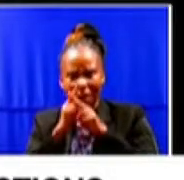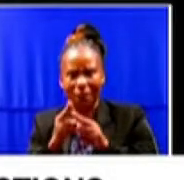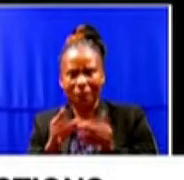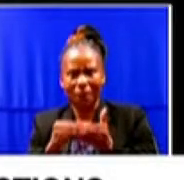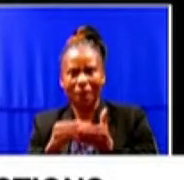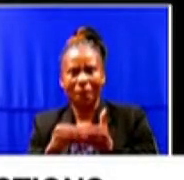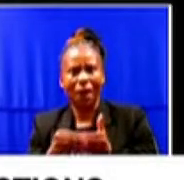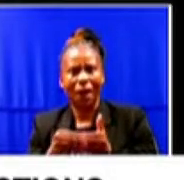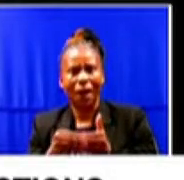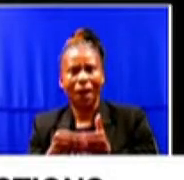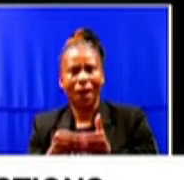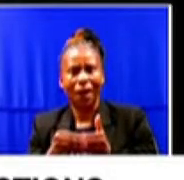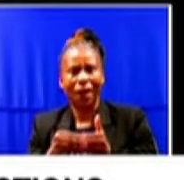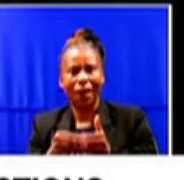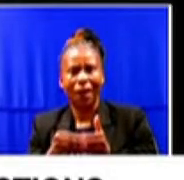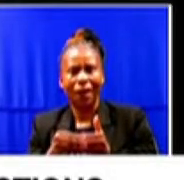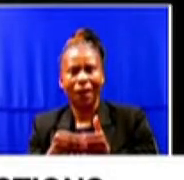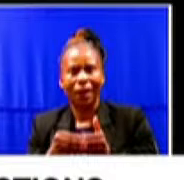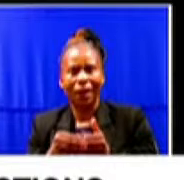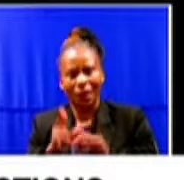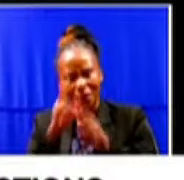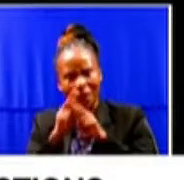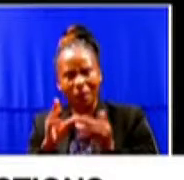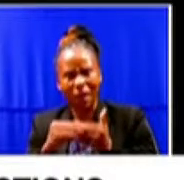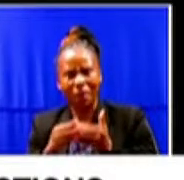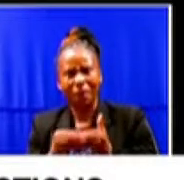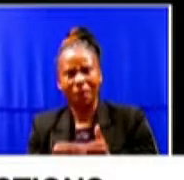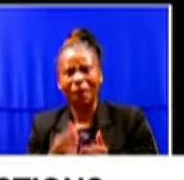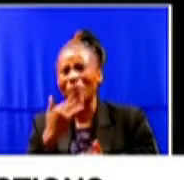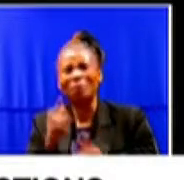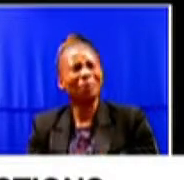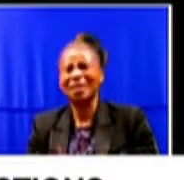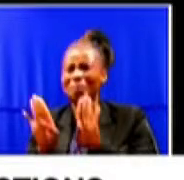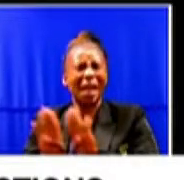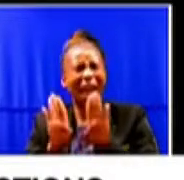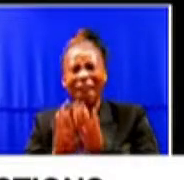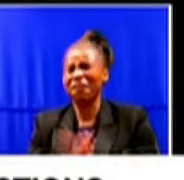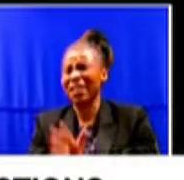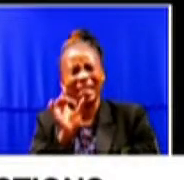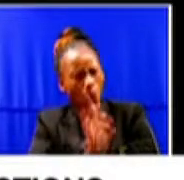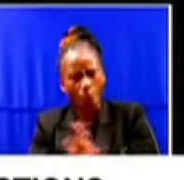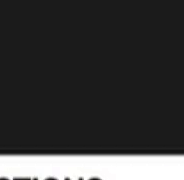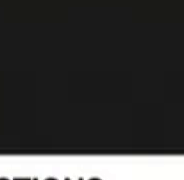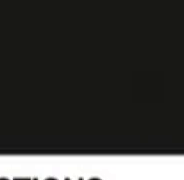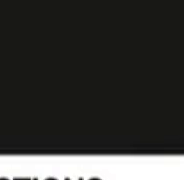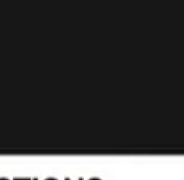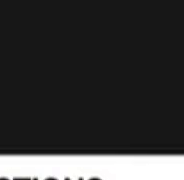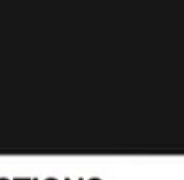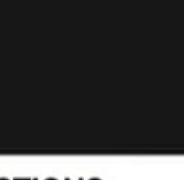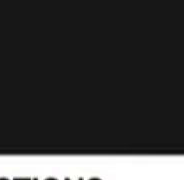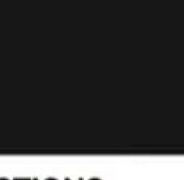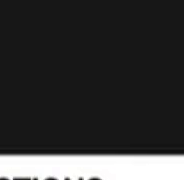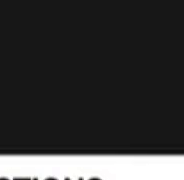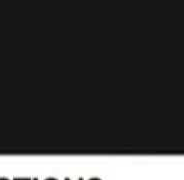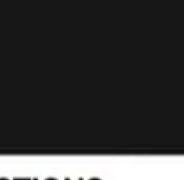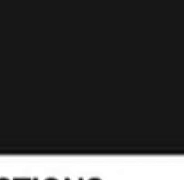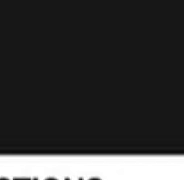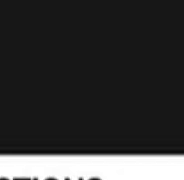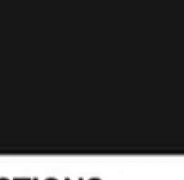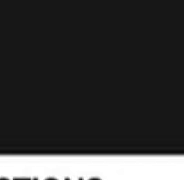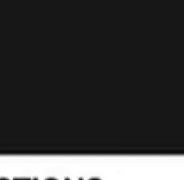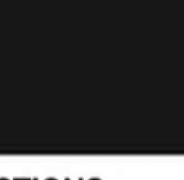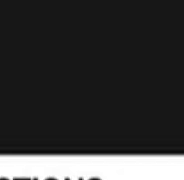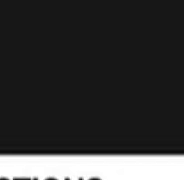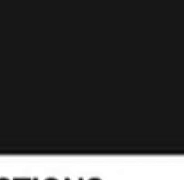Honorable member, can you behave for once? Please. Not for once, I'm